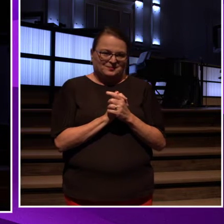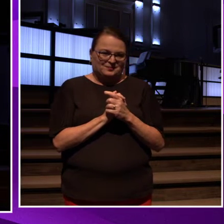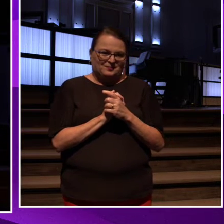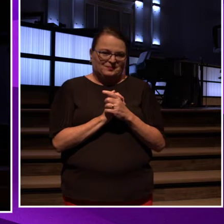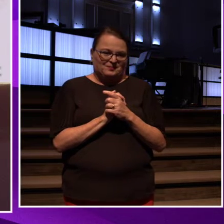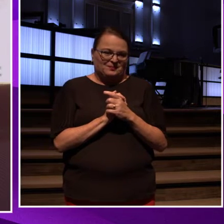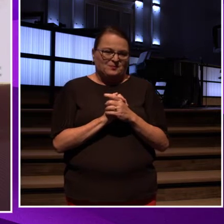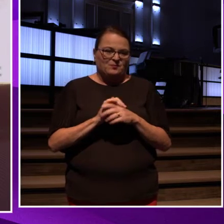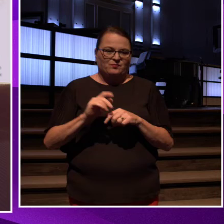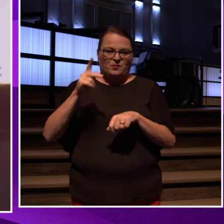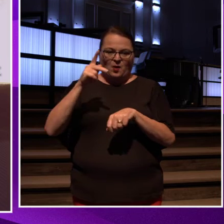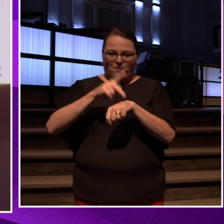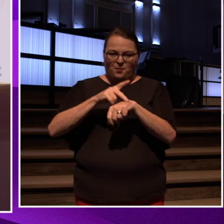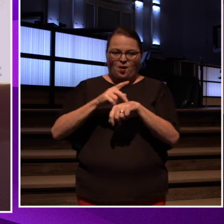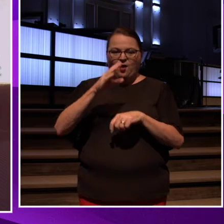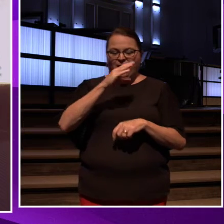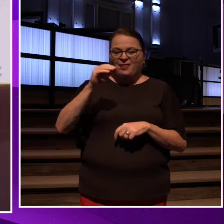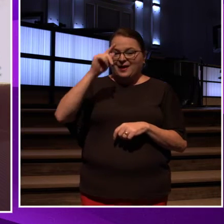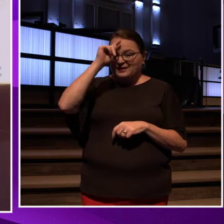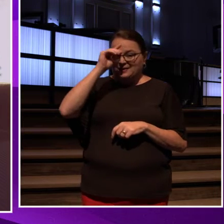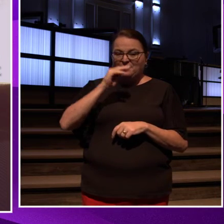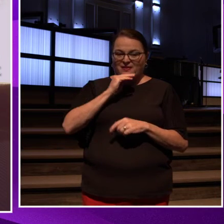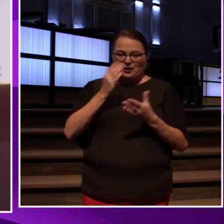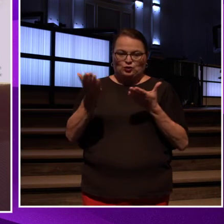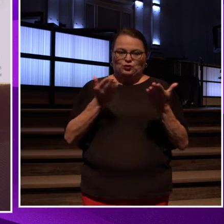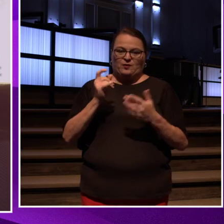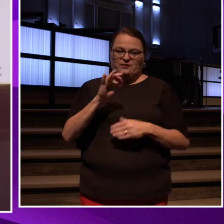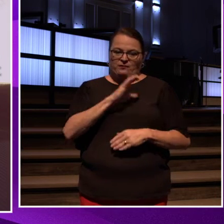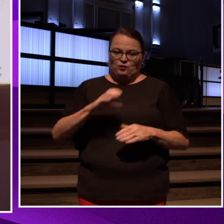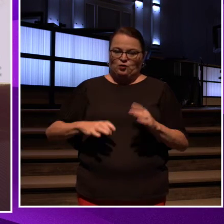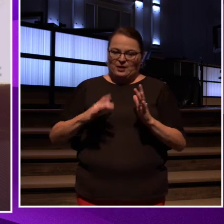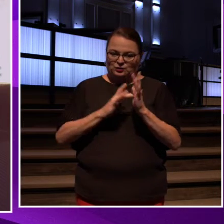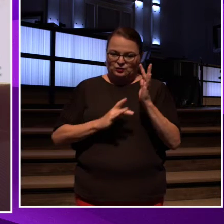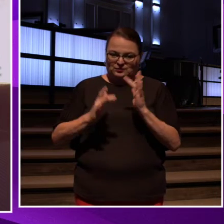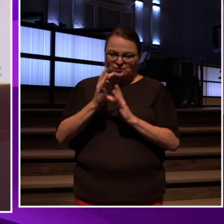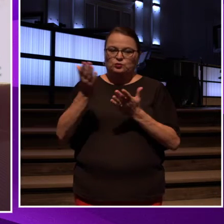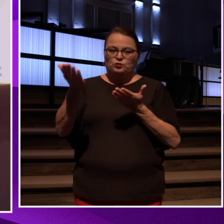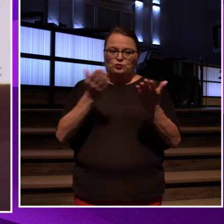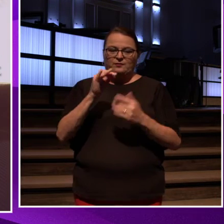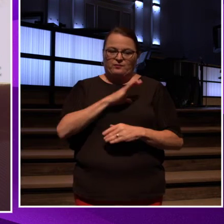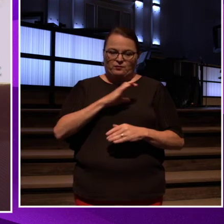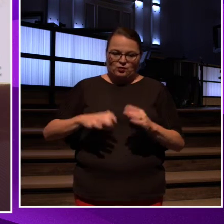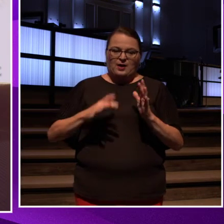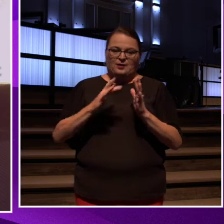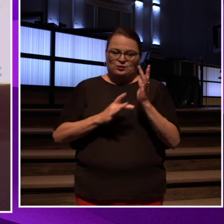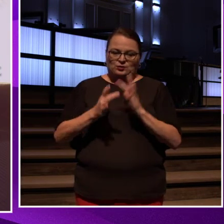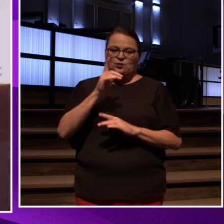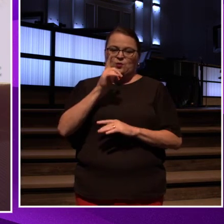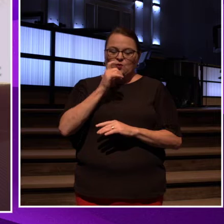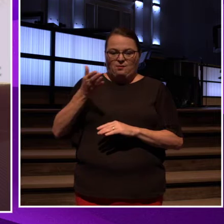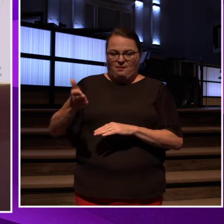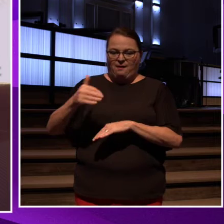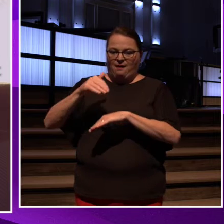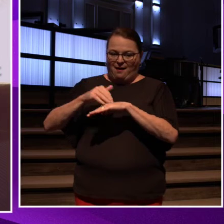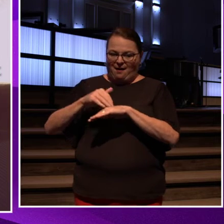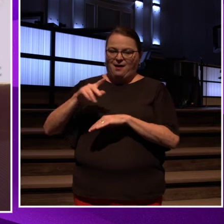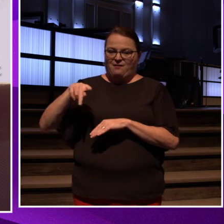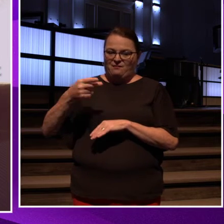today. Paul and Timothy, servants of Christ Jesus, to all the saints in Christ Jesus who are at Philippi,